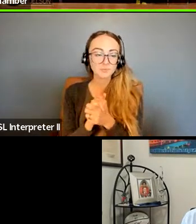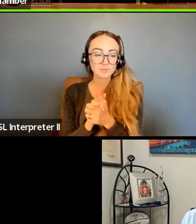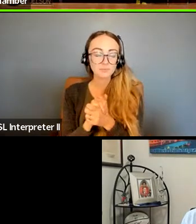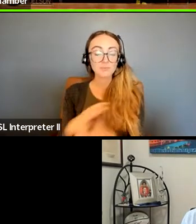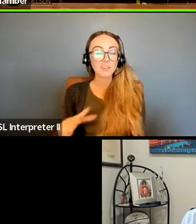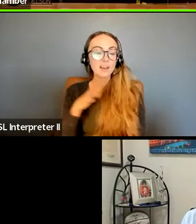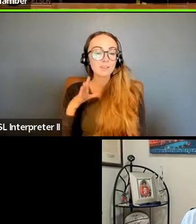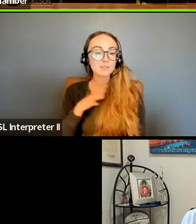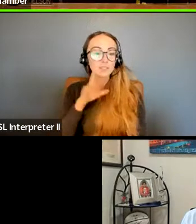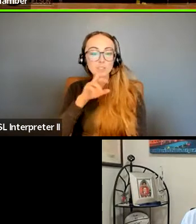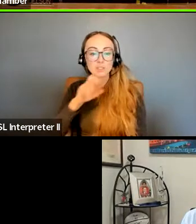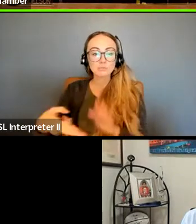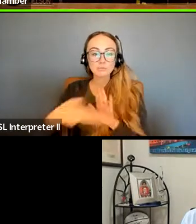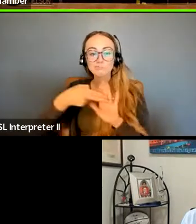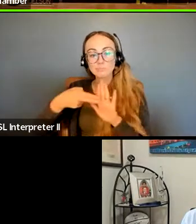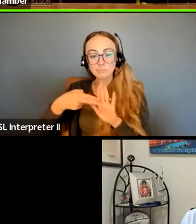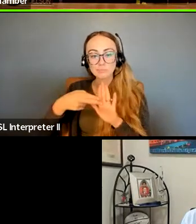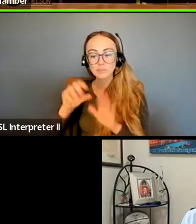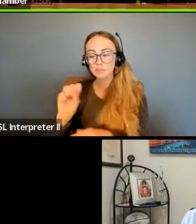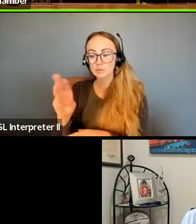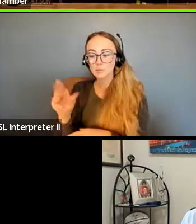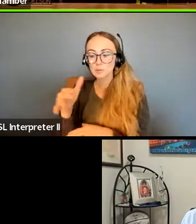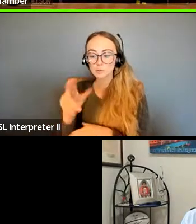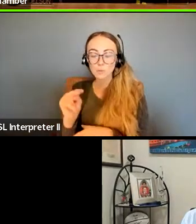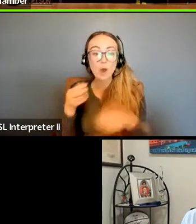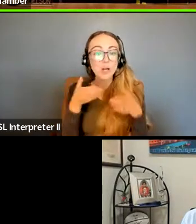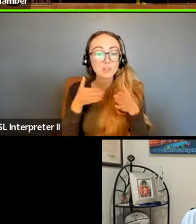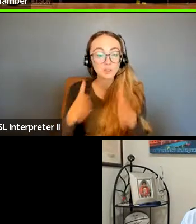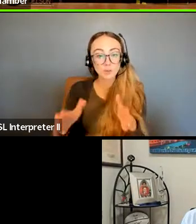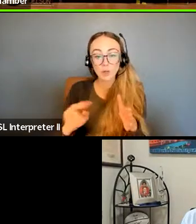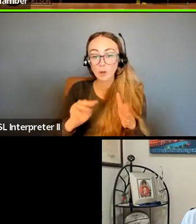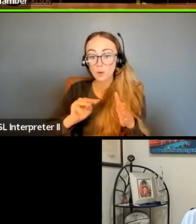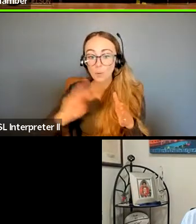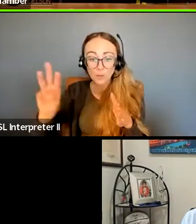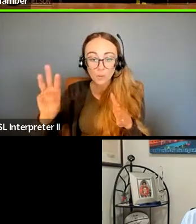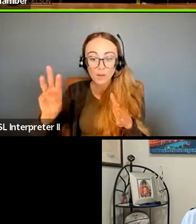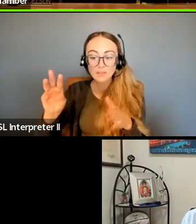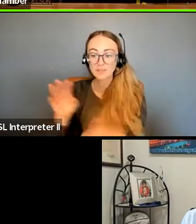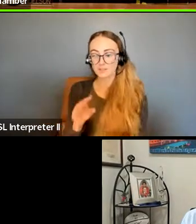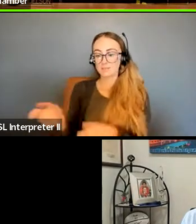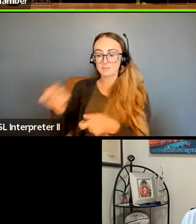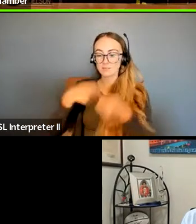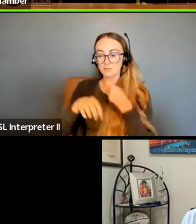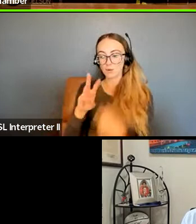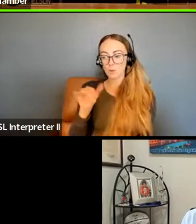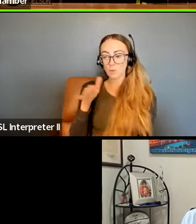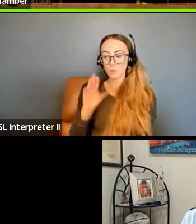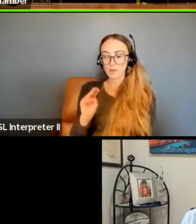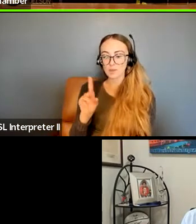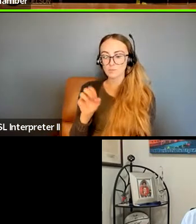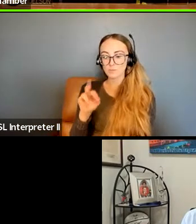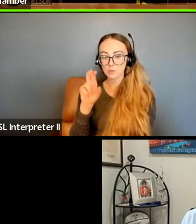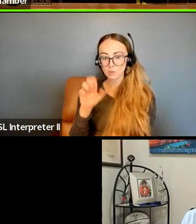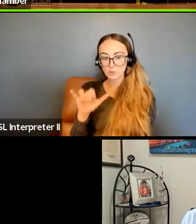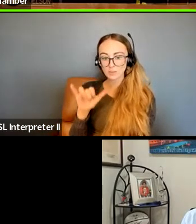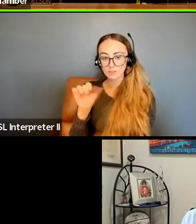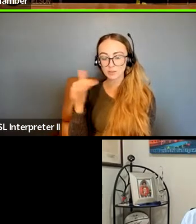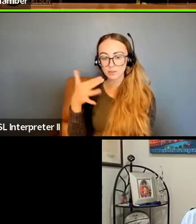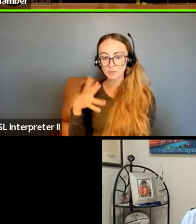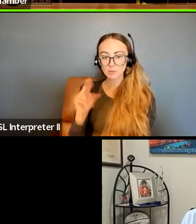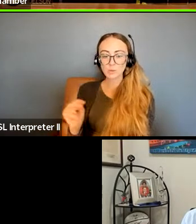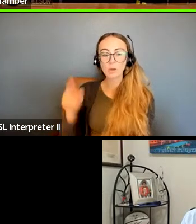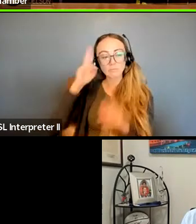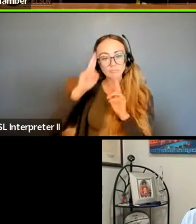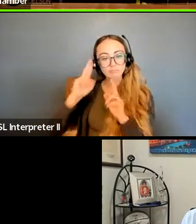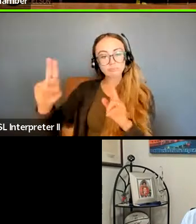Officially redesignating Swan Street Northwest in honor of William Dorsey Swan is a fitting tribute to the groundbreaking courage